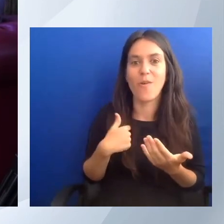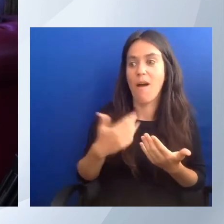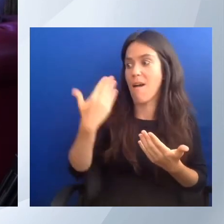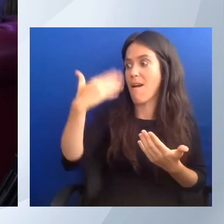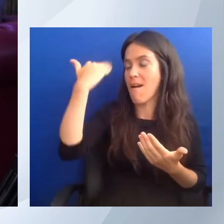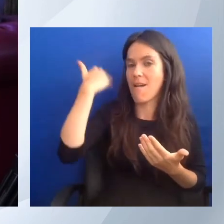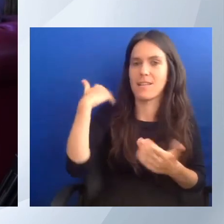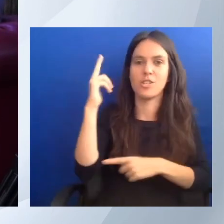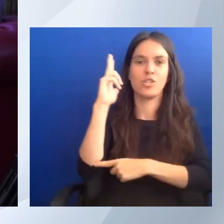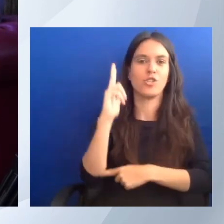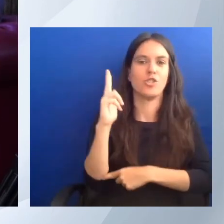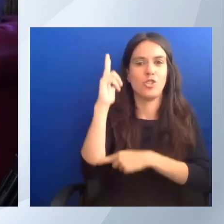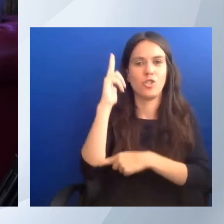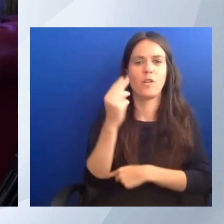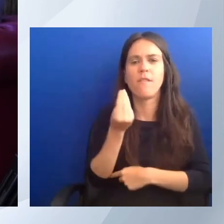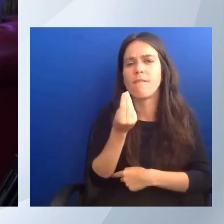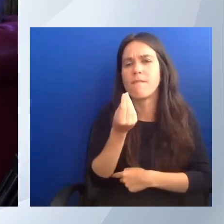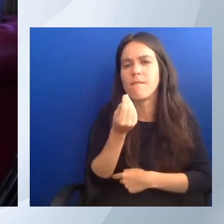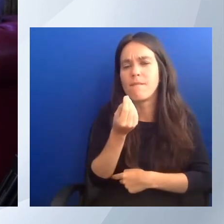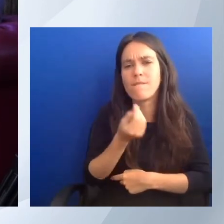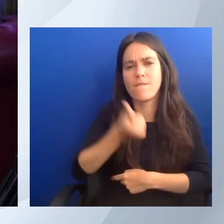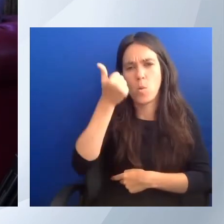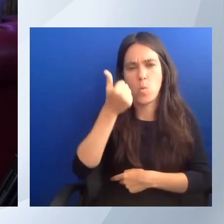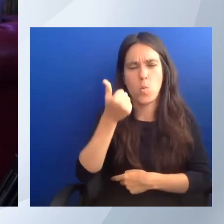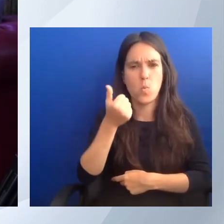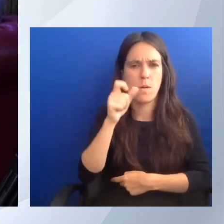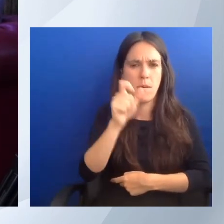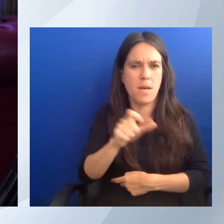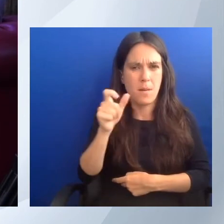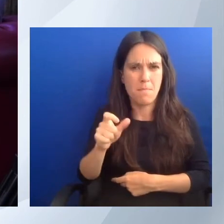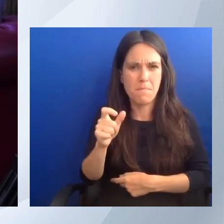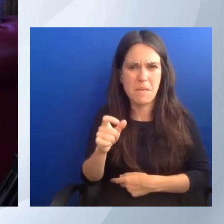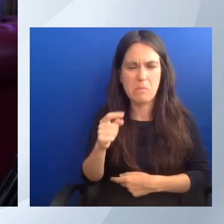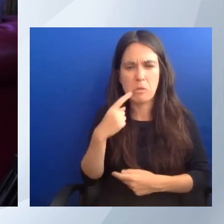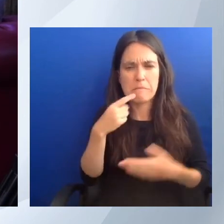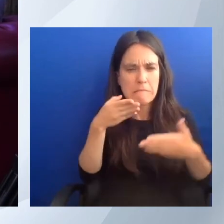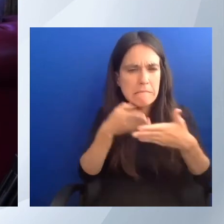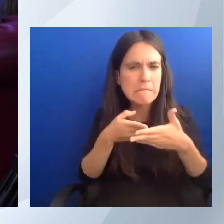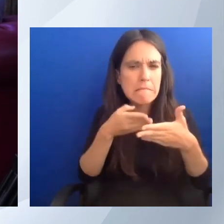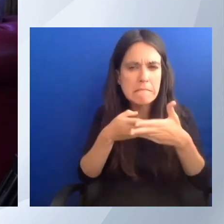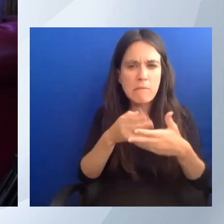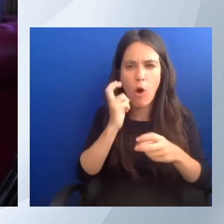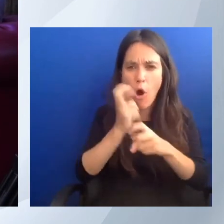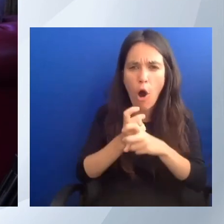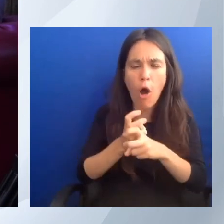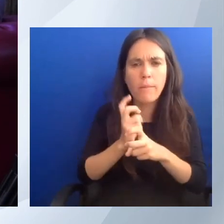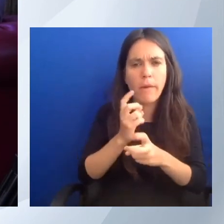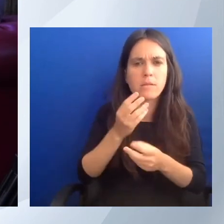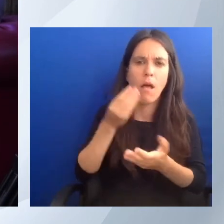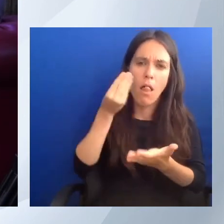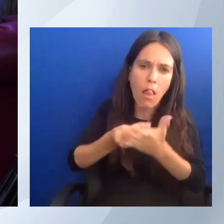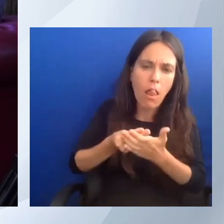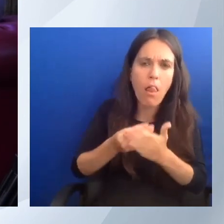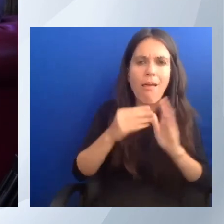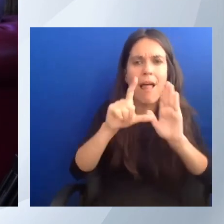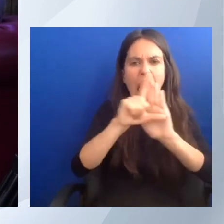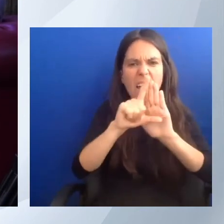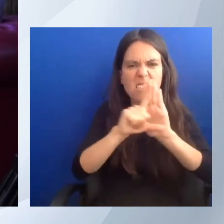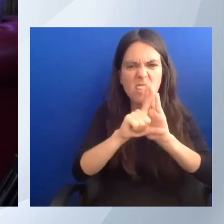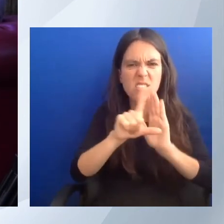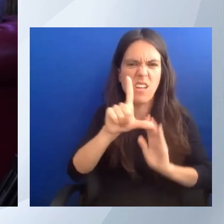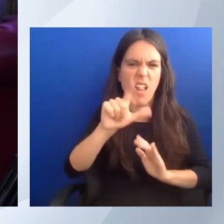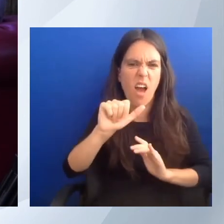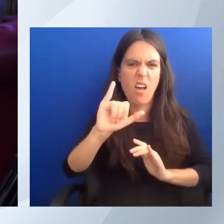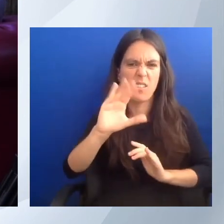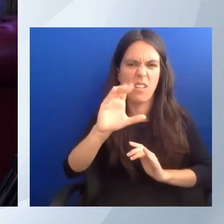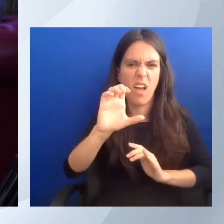few people blogging about SharePoint because it was hard to get into and you had to buy a decent license to actually run SharePoint on your environment. You